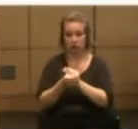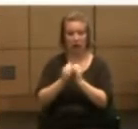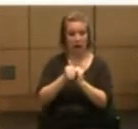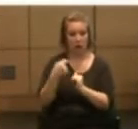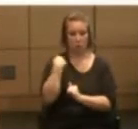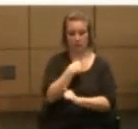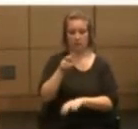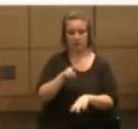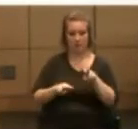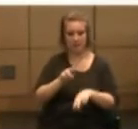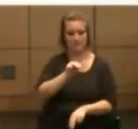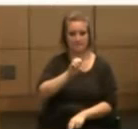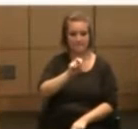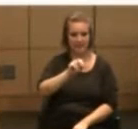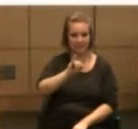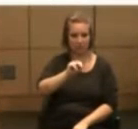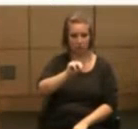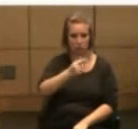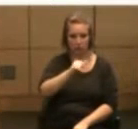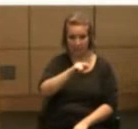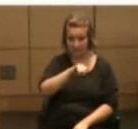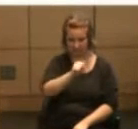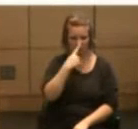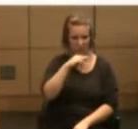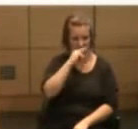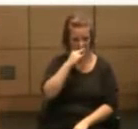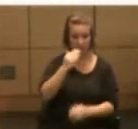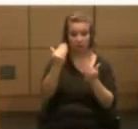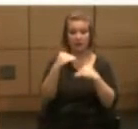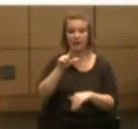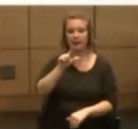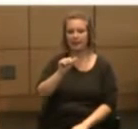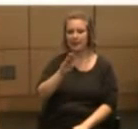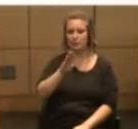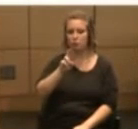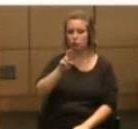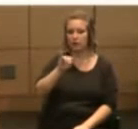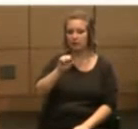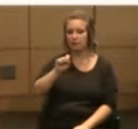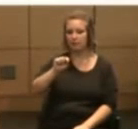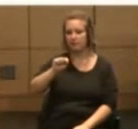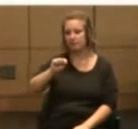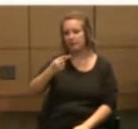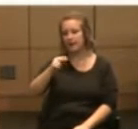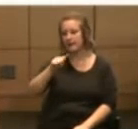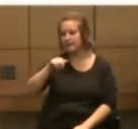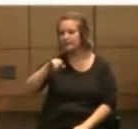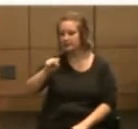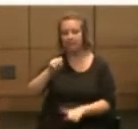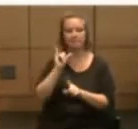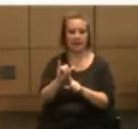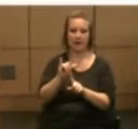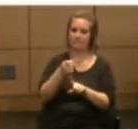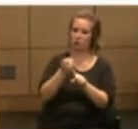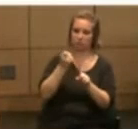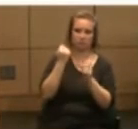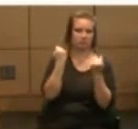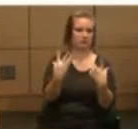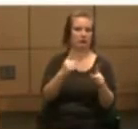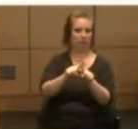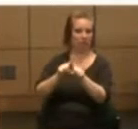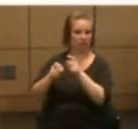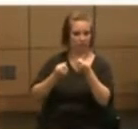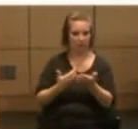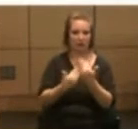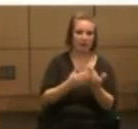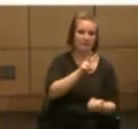at meningitis in kids. Labyrinthitis is still an important problem. Labyrinthitis can be from a variety of etiologies, whether it's viral